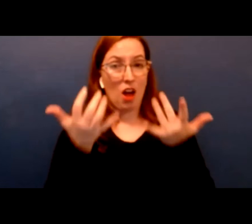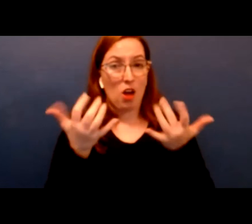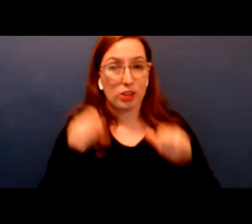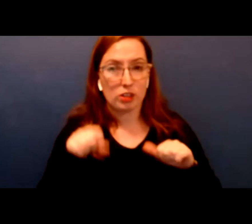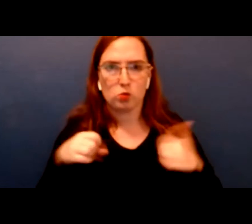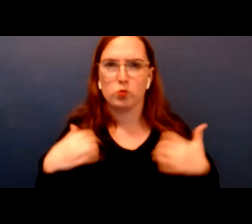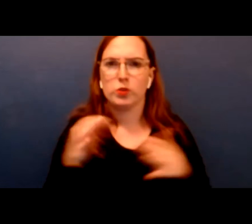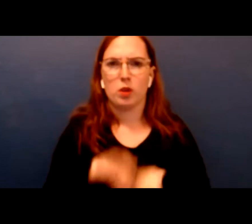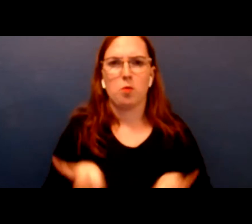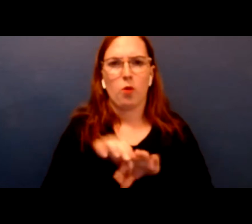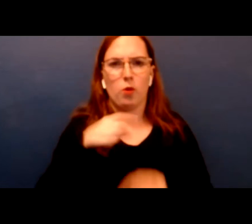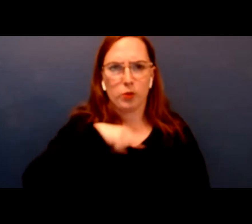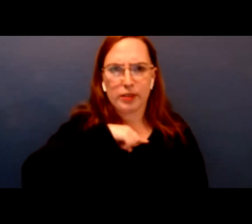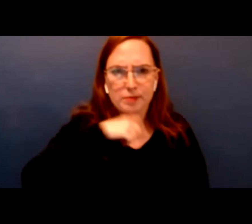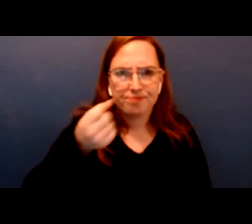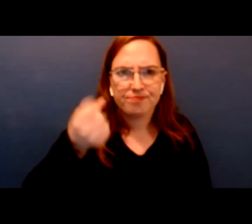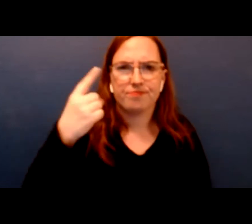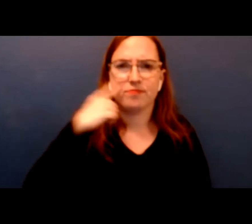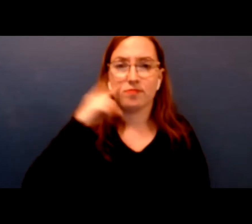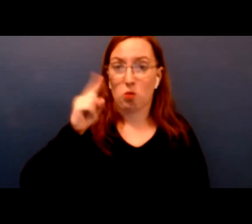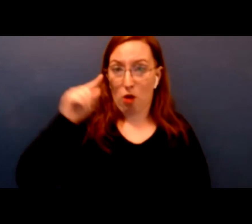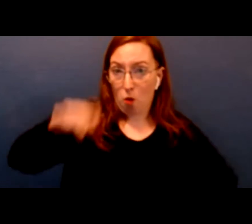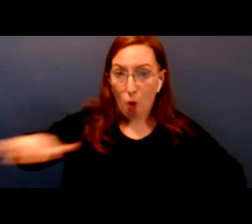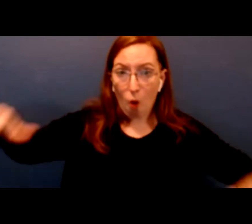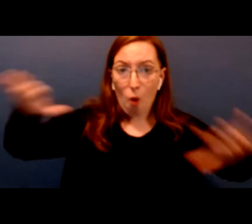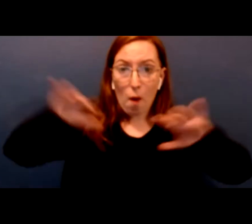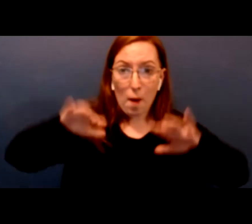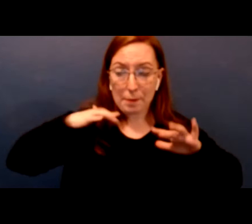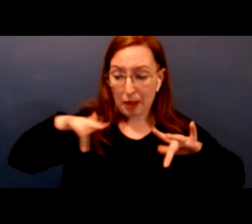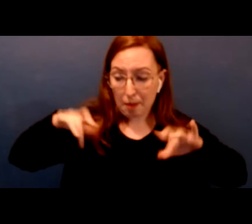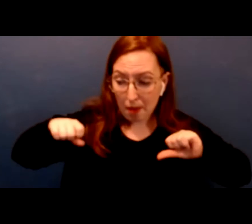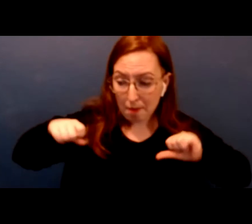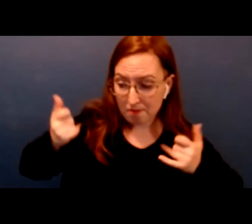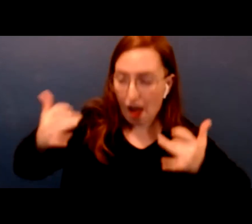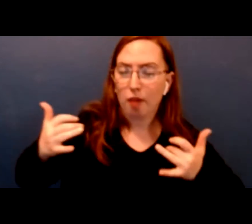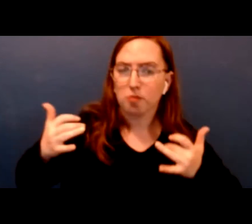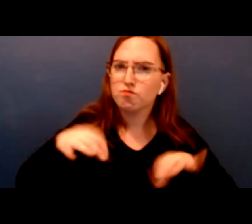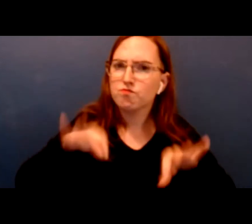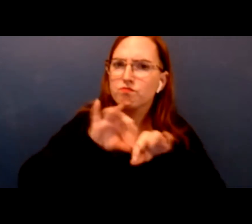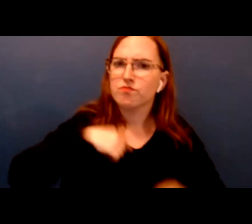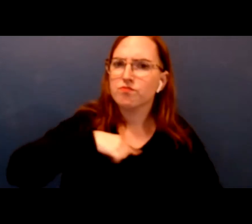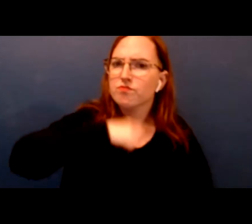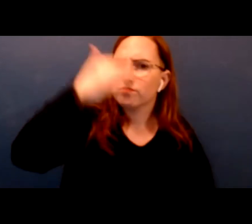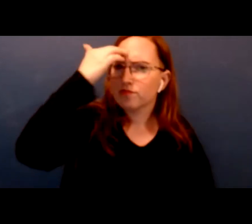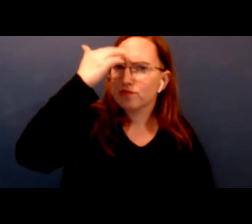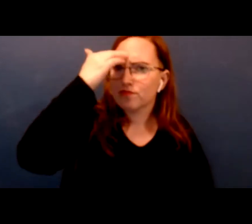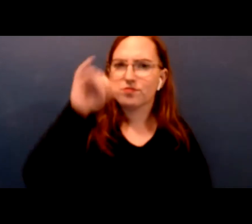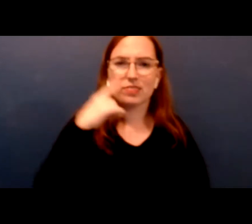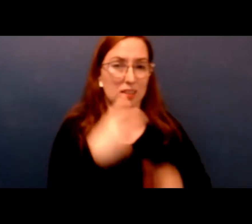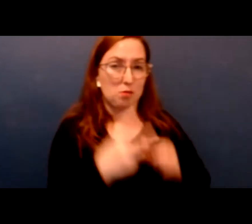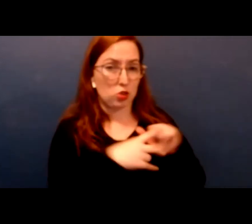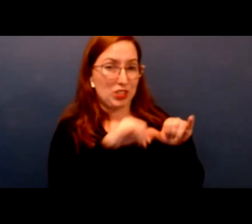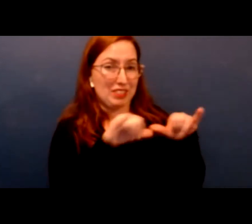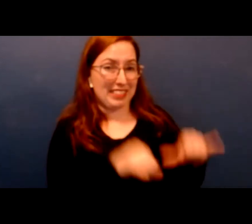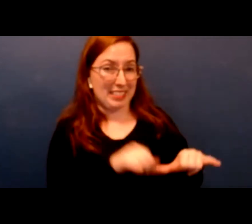areas, our open space areas for fire is a critical element. The preserve system is on that and looking at